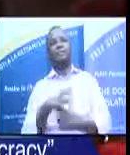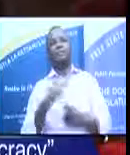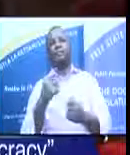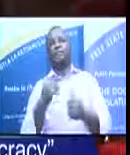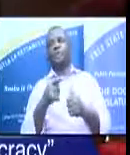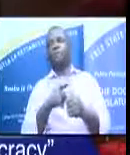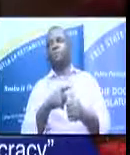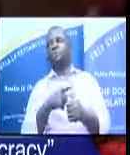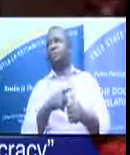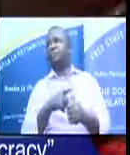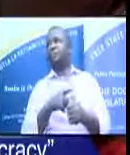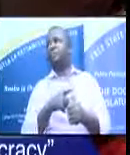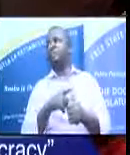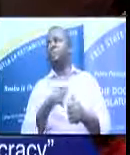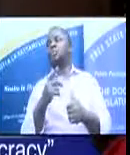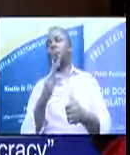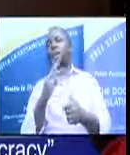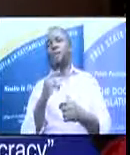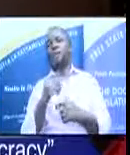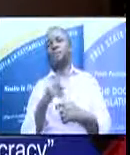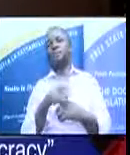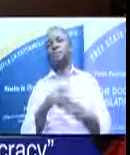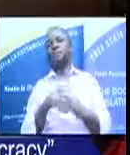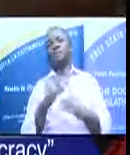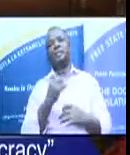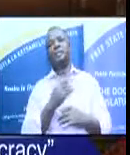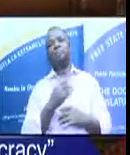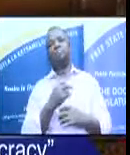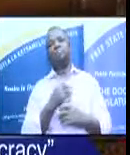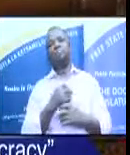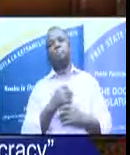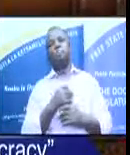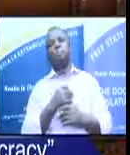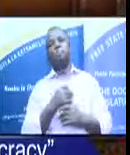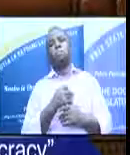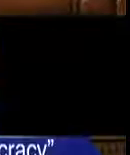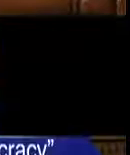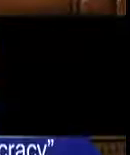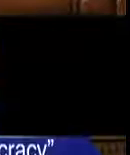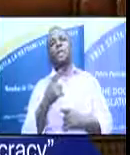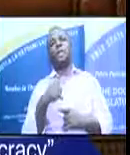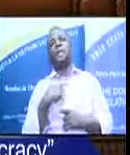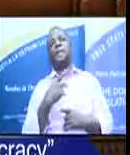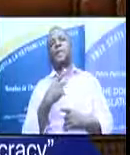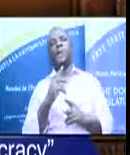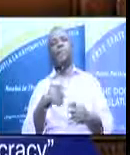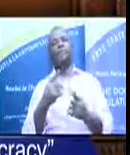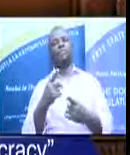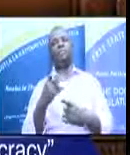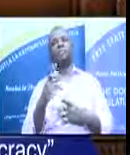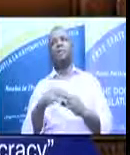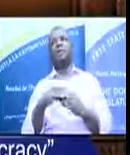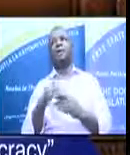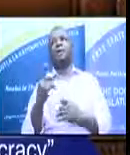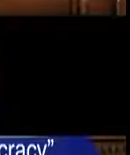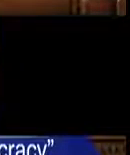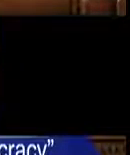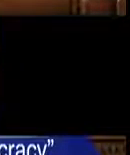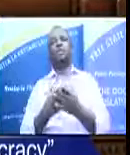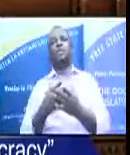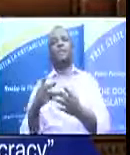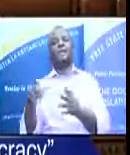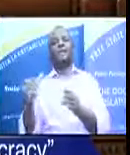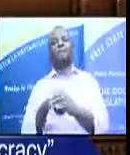one, Honourable Meku said that it is absolutely nonsensical for any member of this House to bring